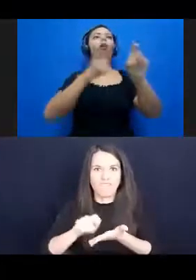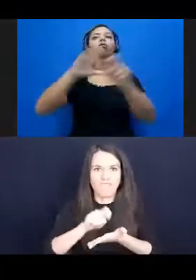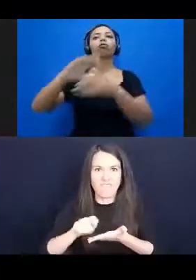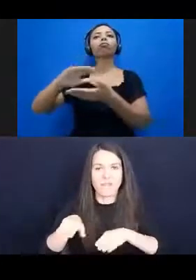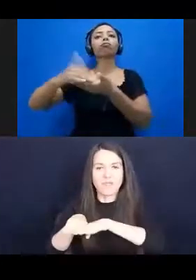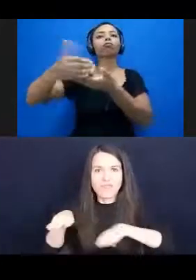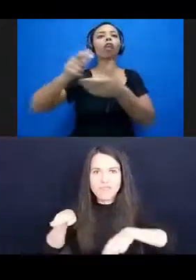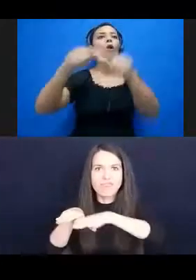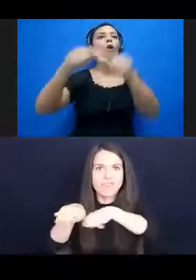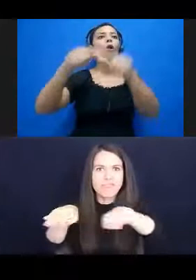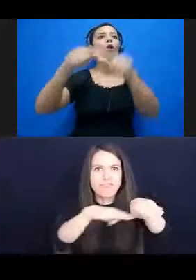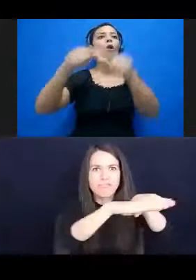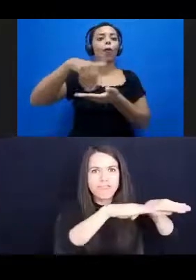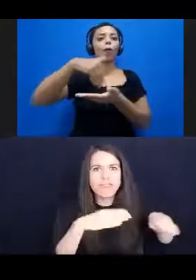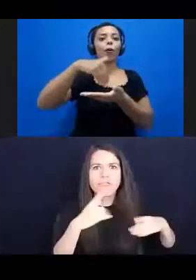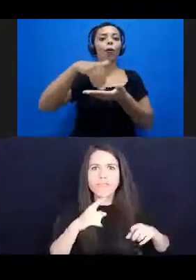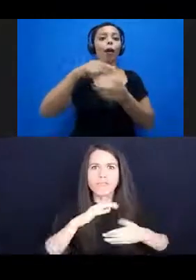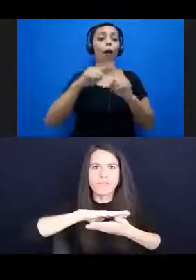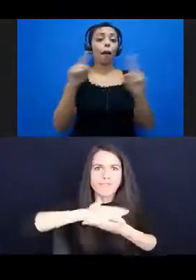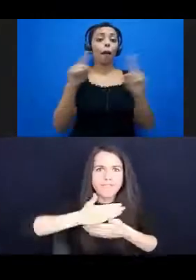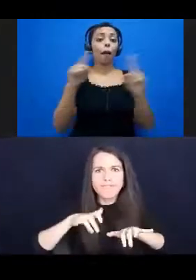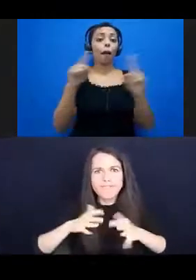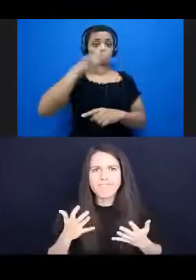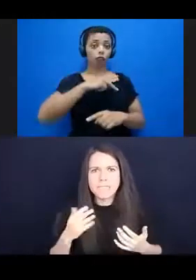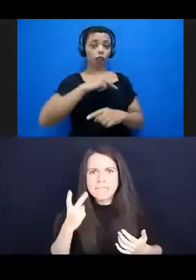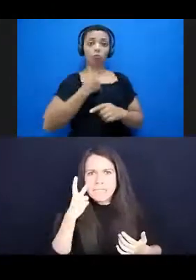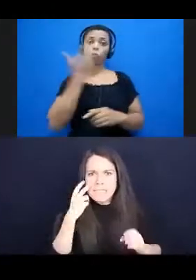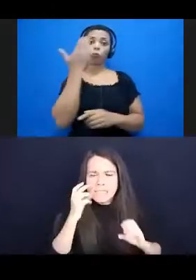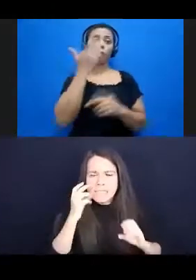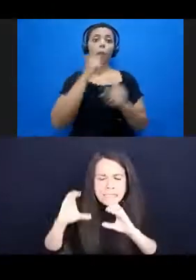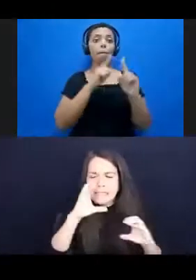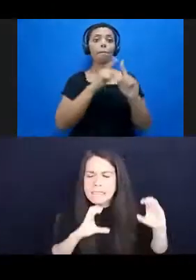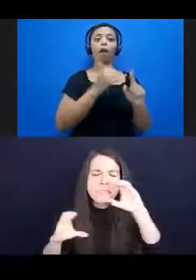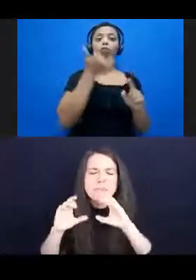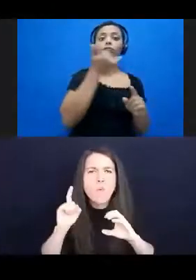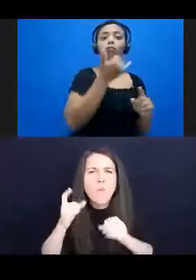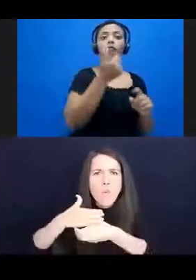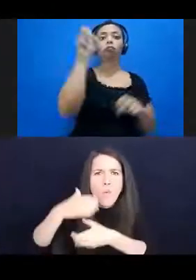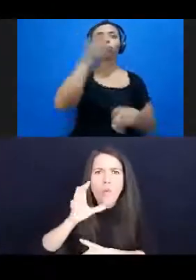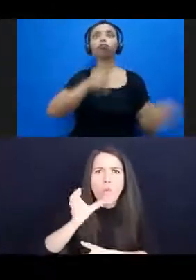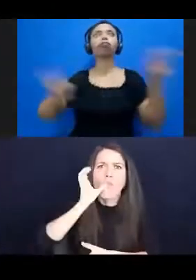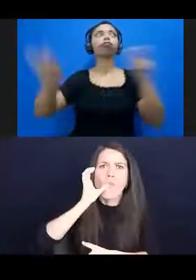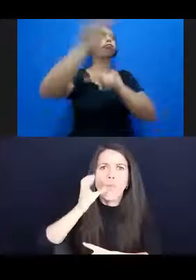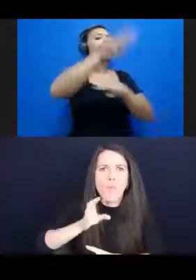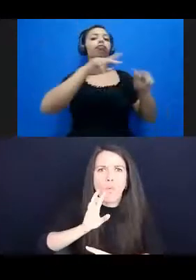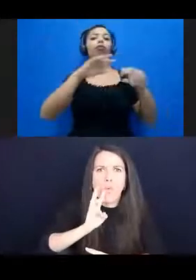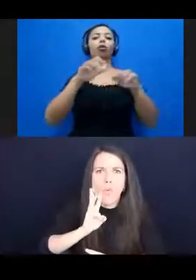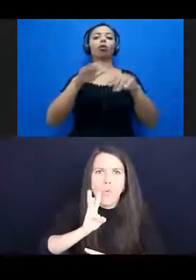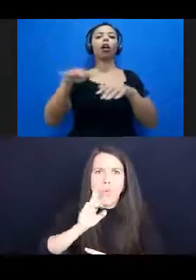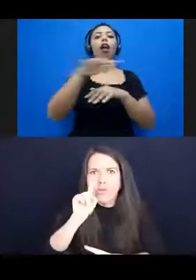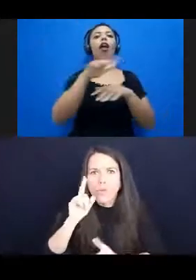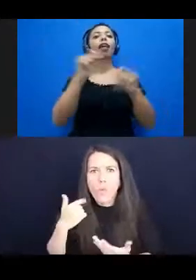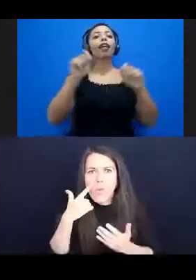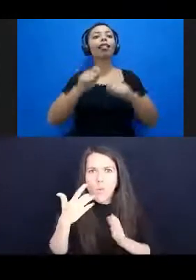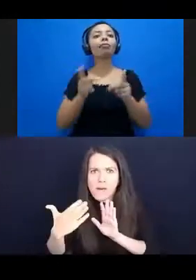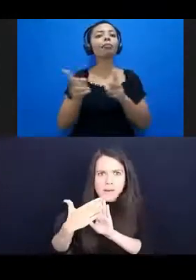water bottle itself is not seen. So the user must now explore the area, but can get some information about whether they're getting closer or further